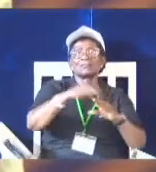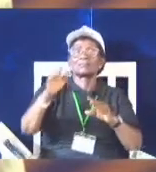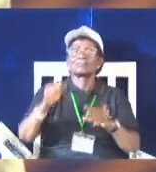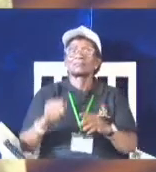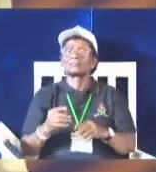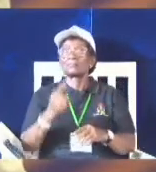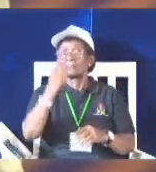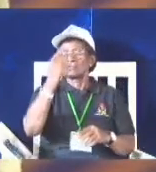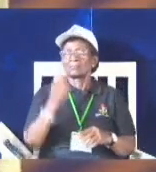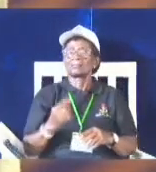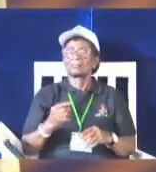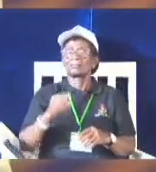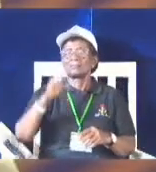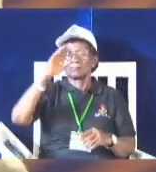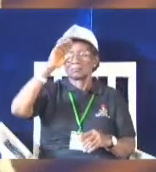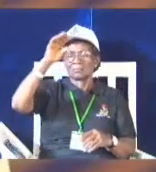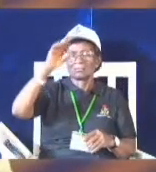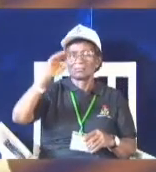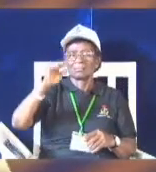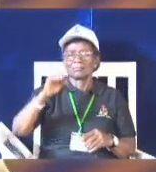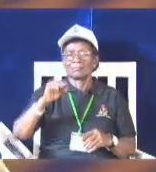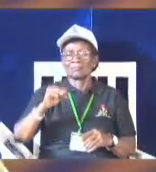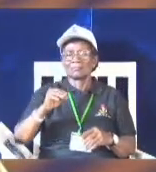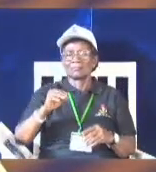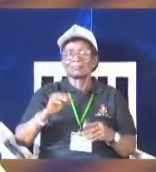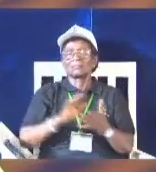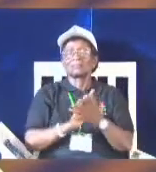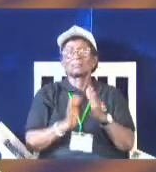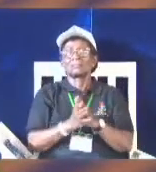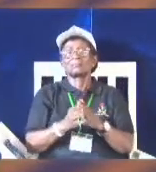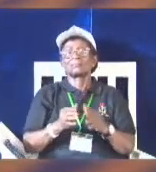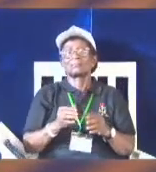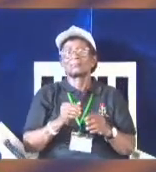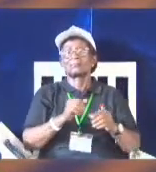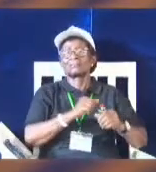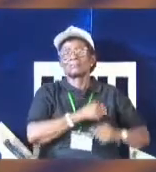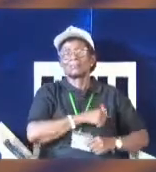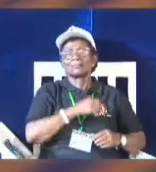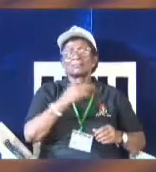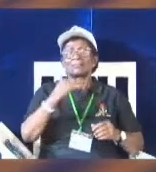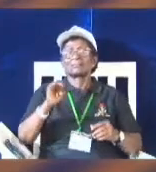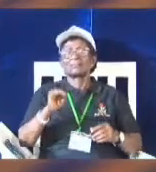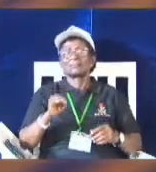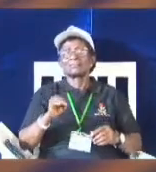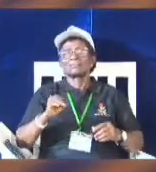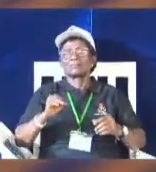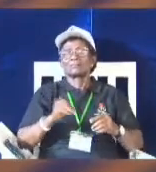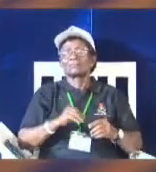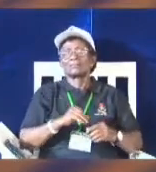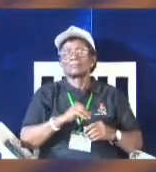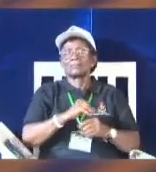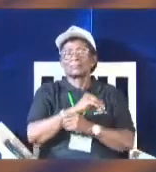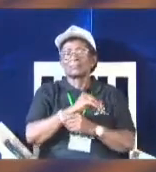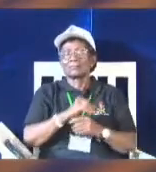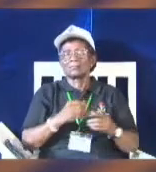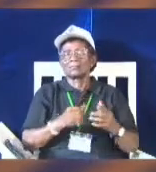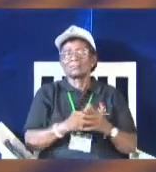Single boy became an army of God, flushed out all